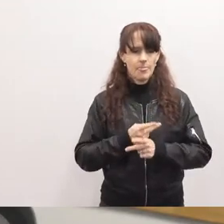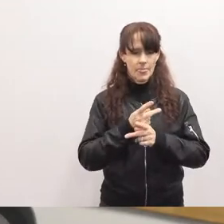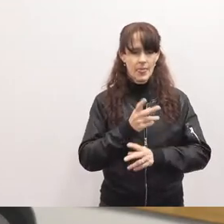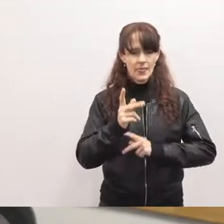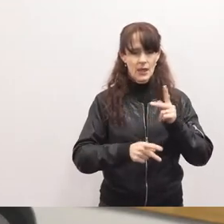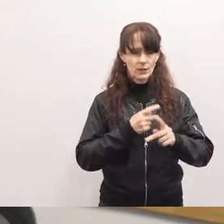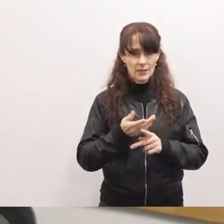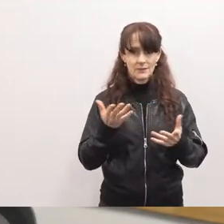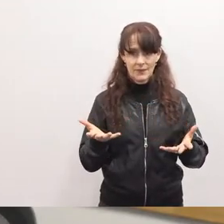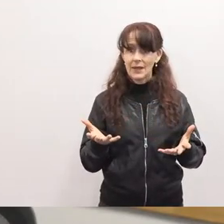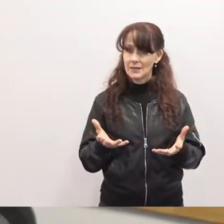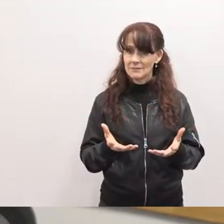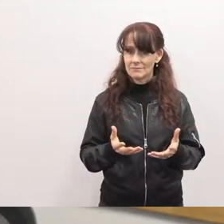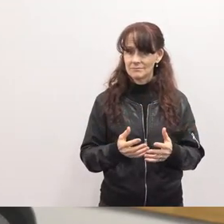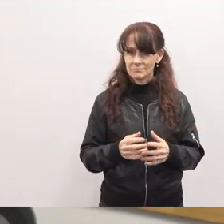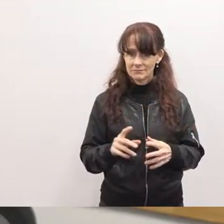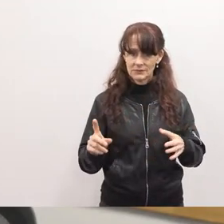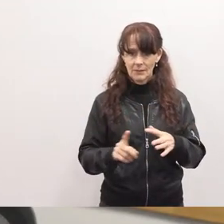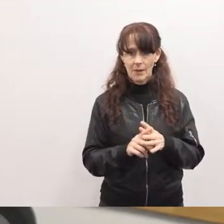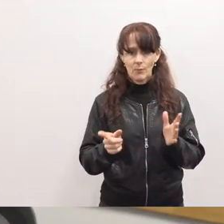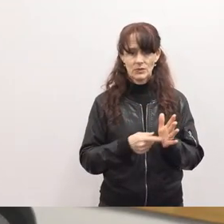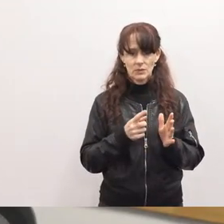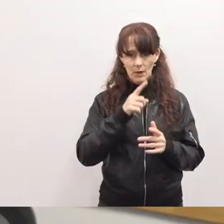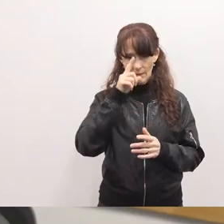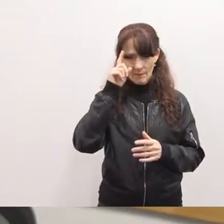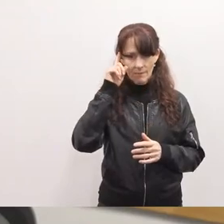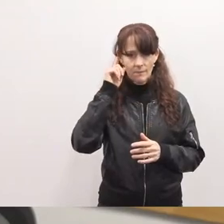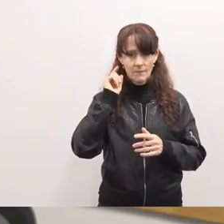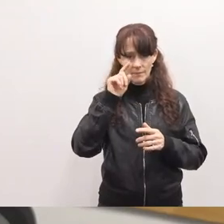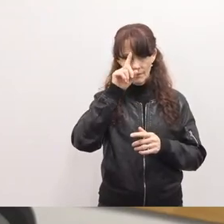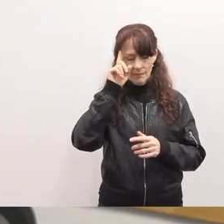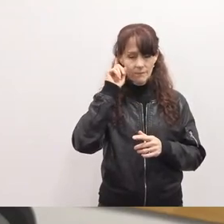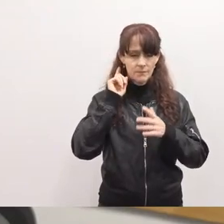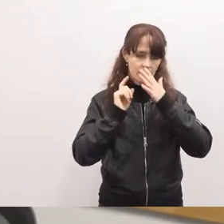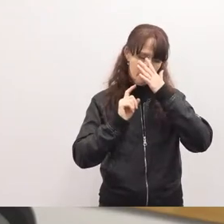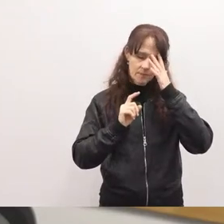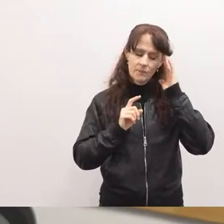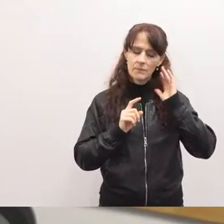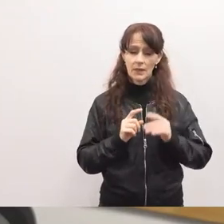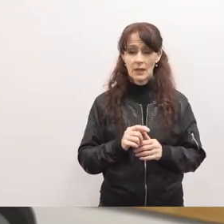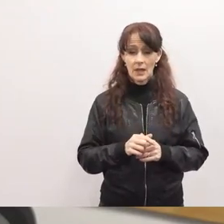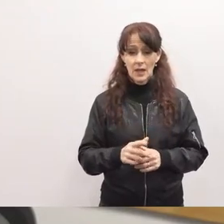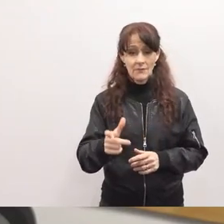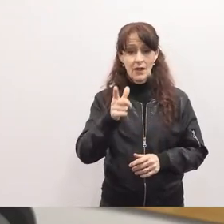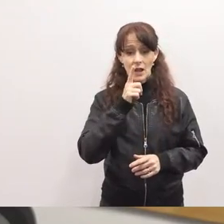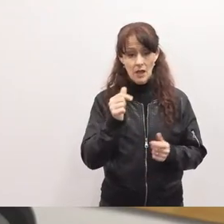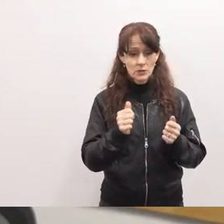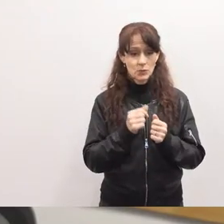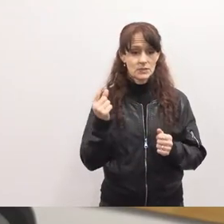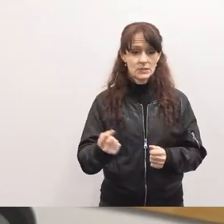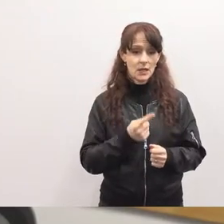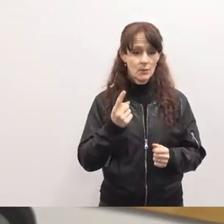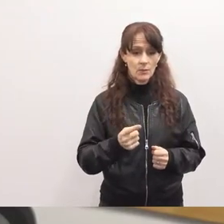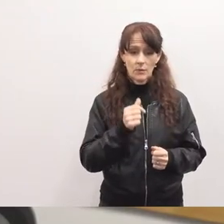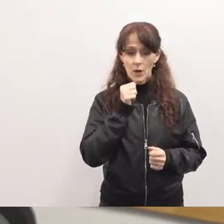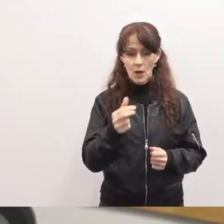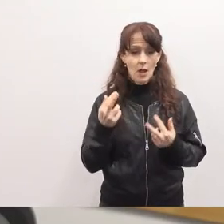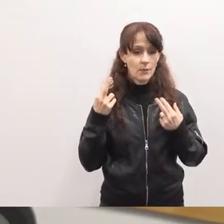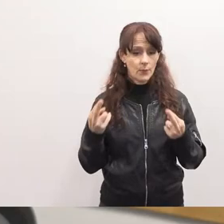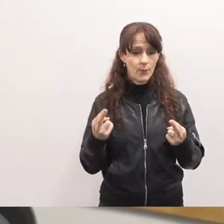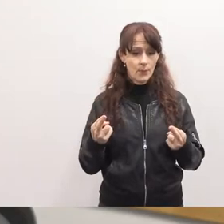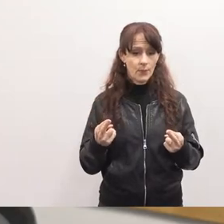of things. That can come up once in a while. And if you have lunch with someone who you're not close friends